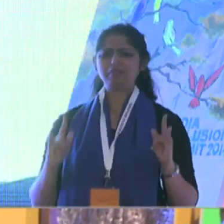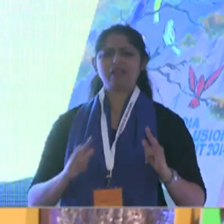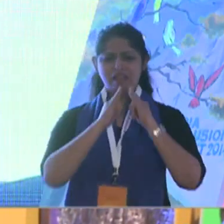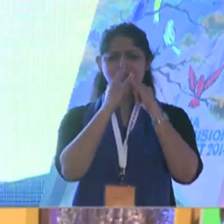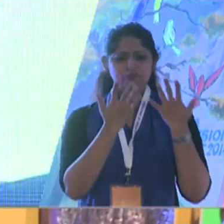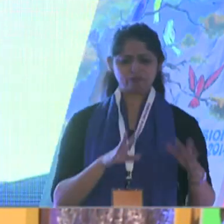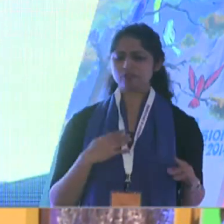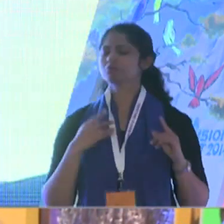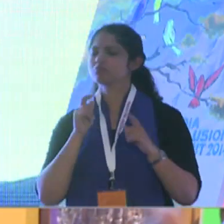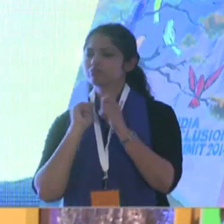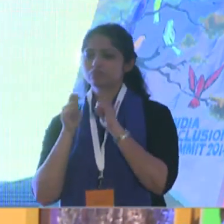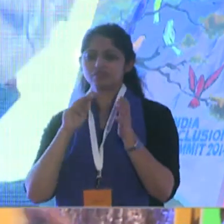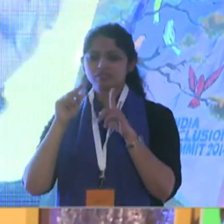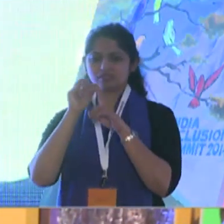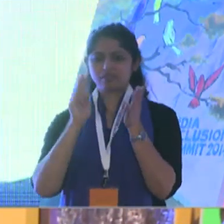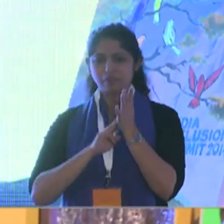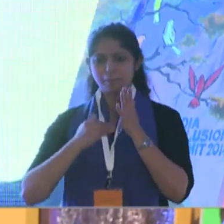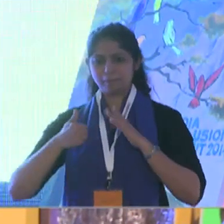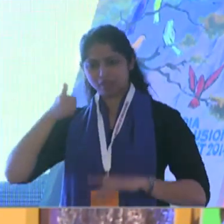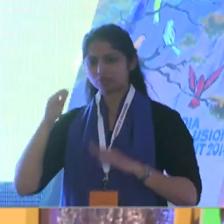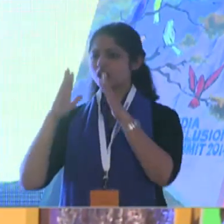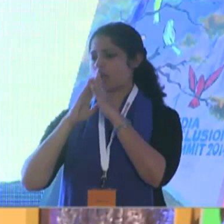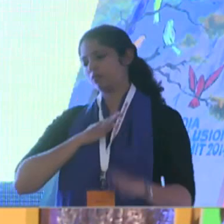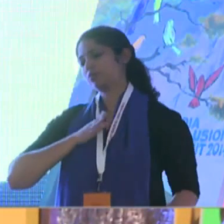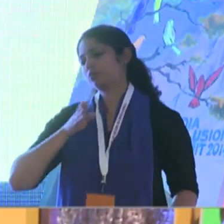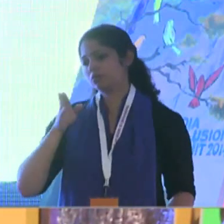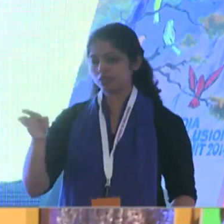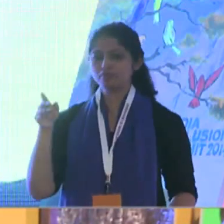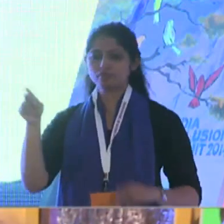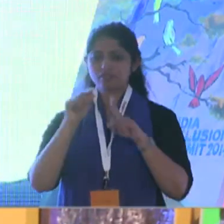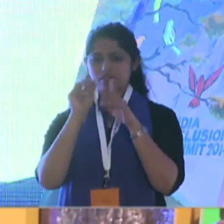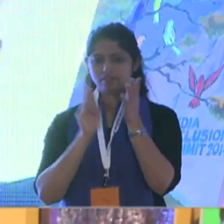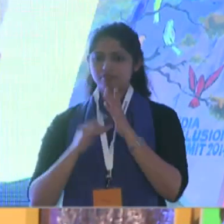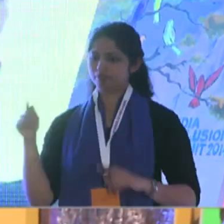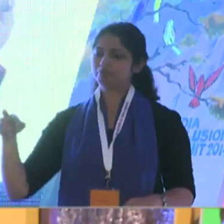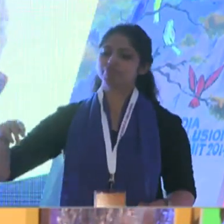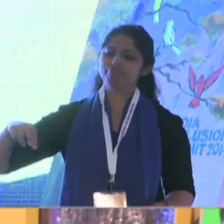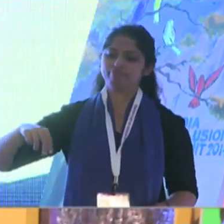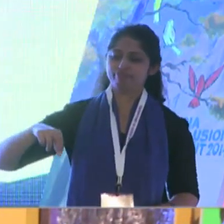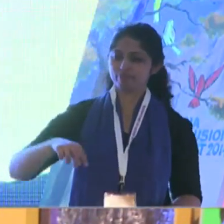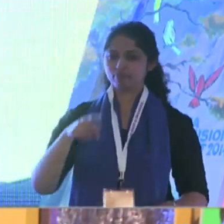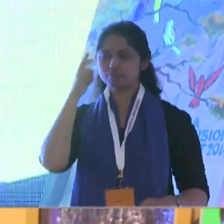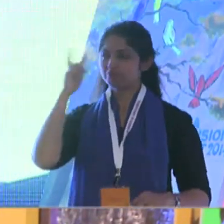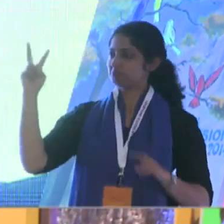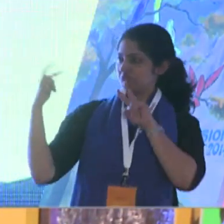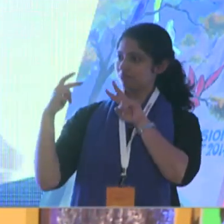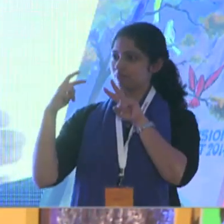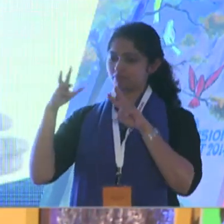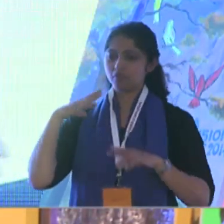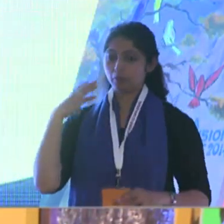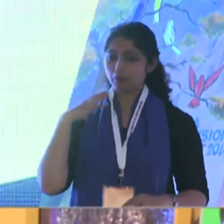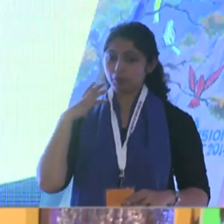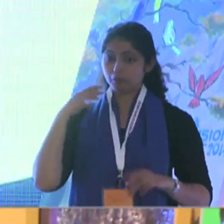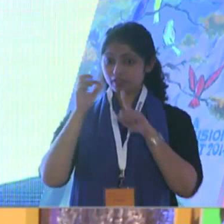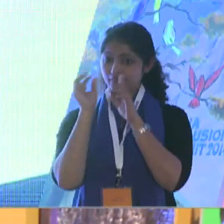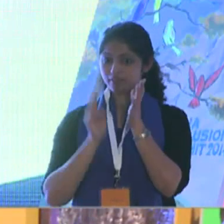me, it's in the Prime Minister's house. And when the Prime Minister comes up to you and looks at you, you're waiting to see what the